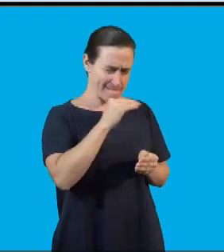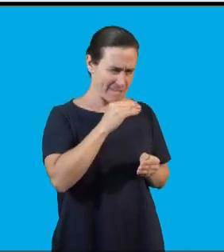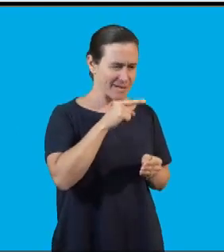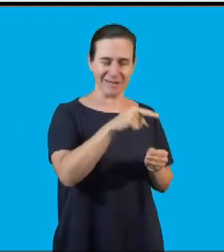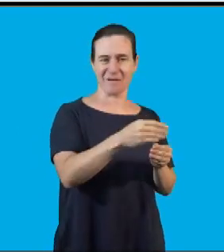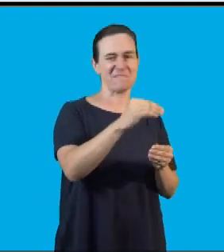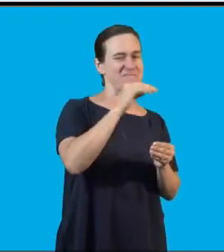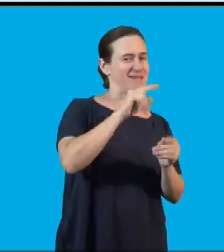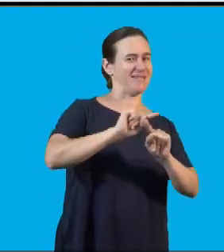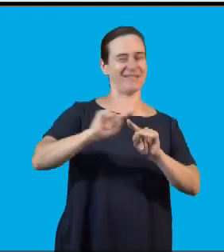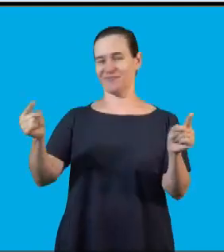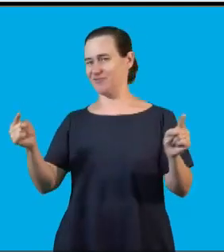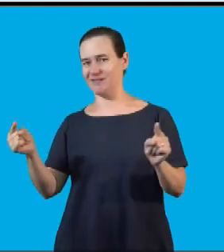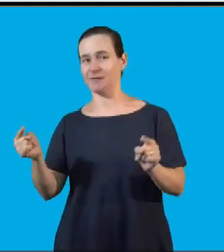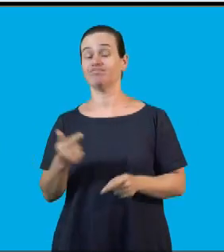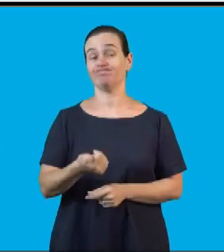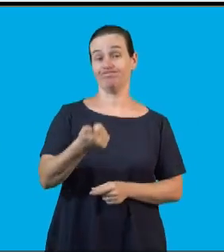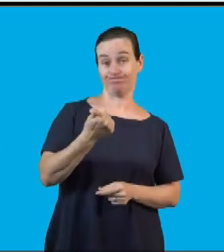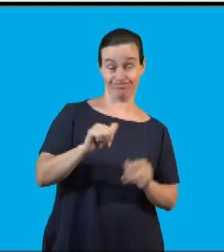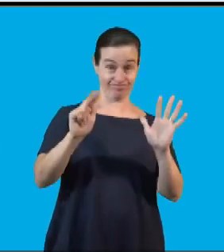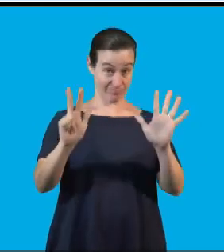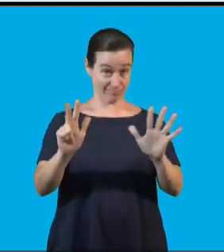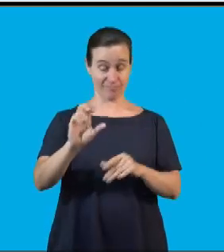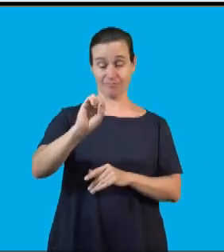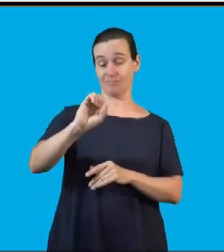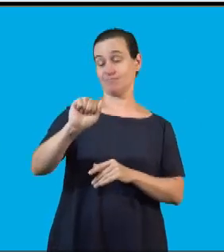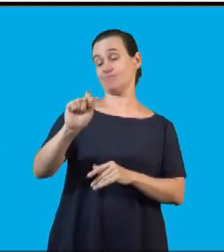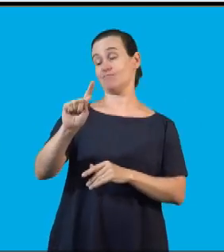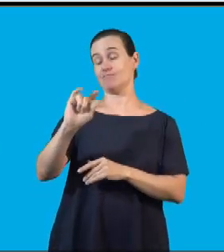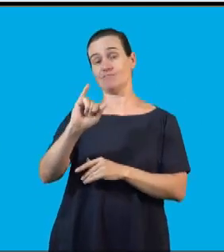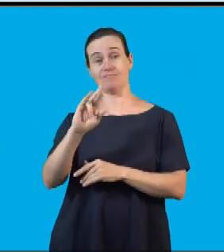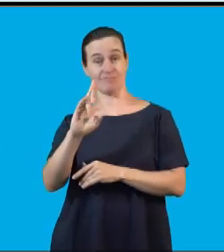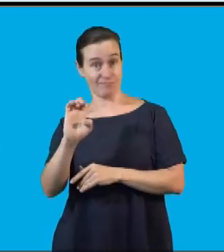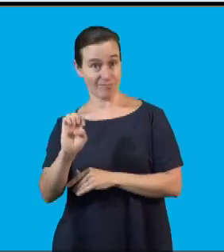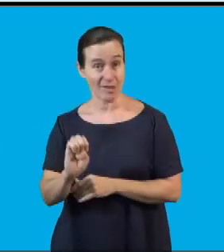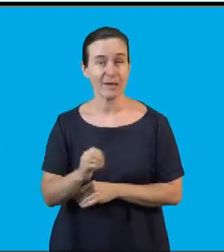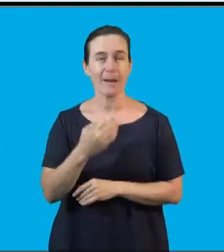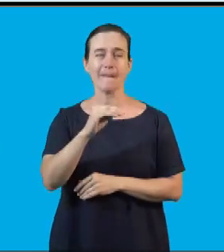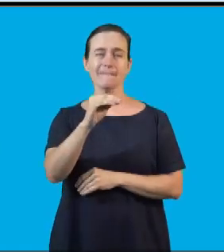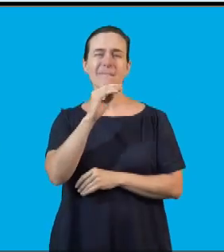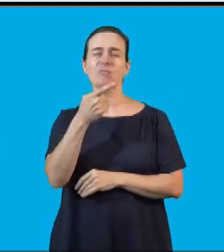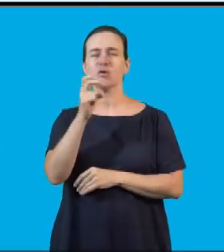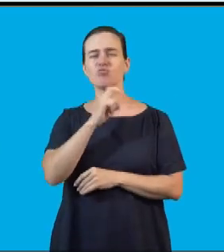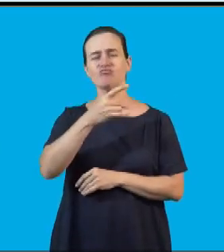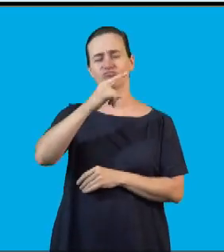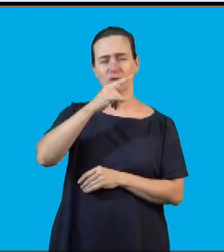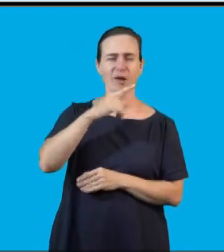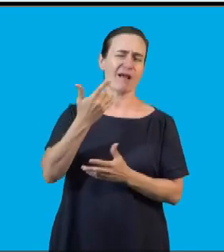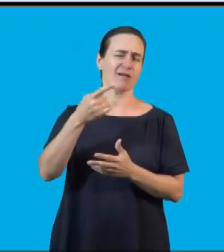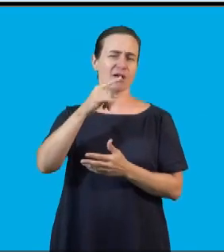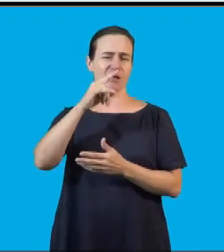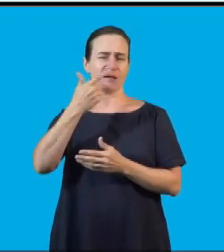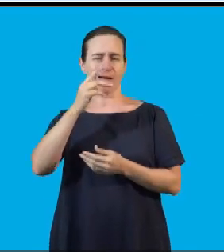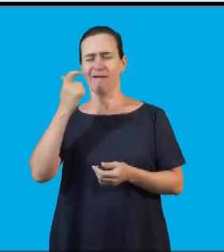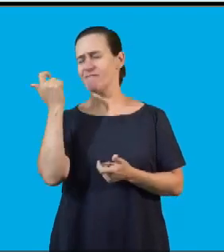opposite of what is said. Another term you should be familiar with is satire. That is using humor,